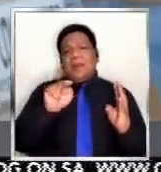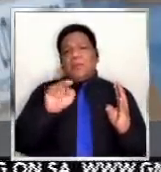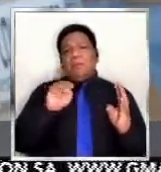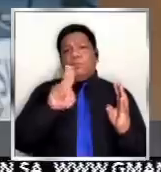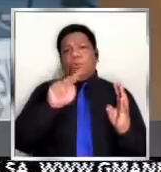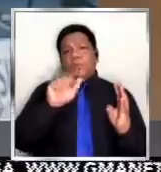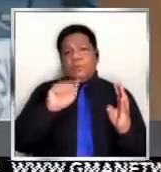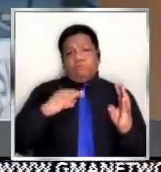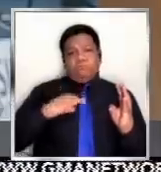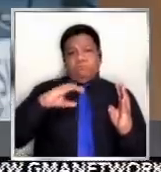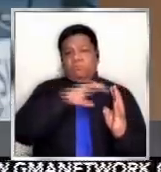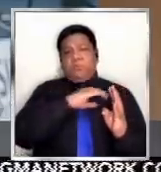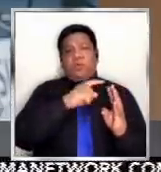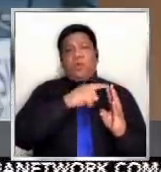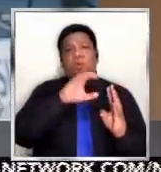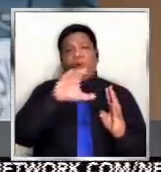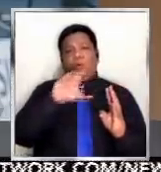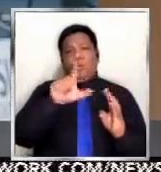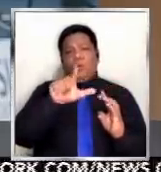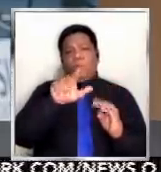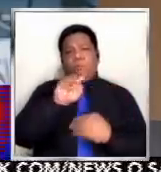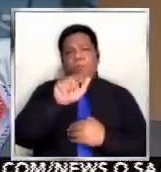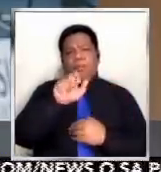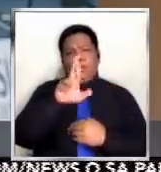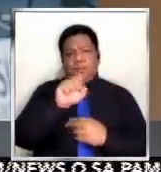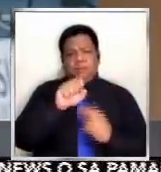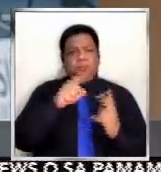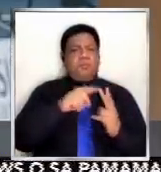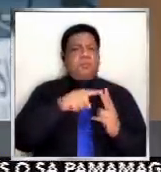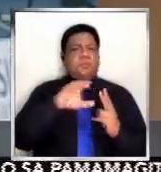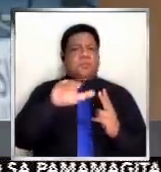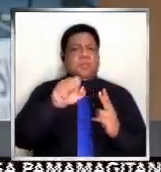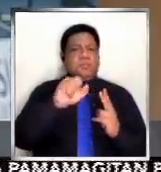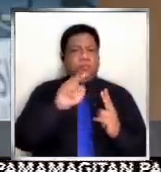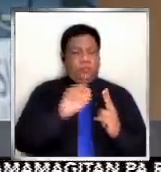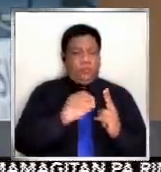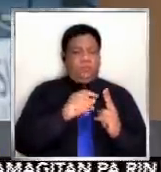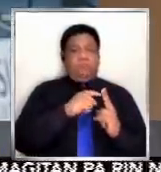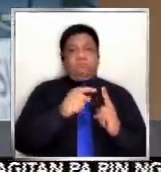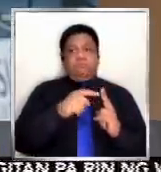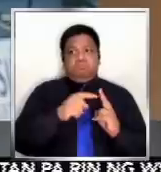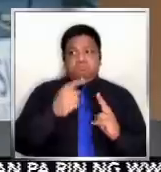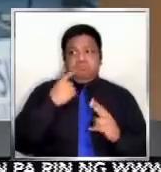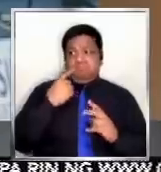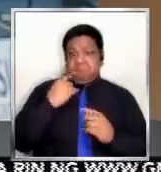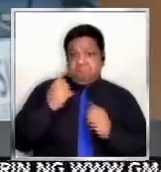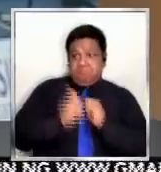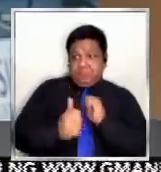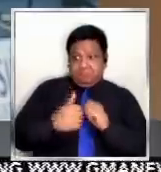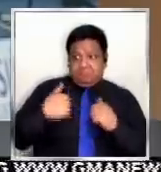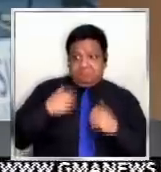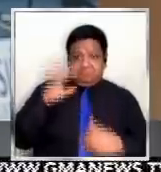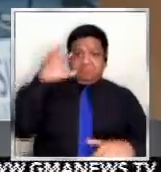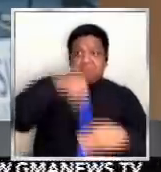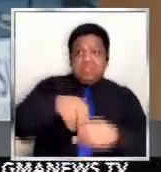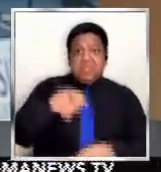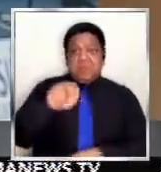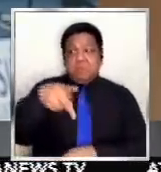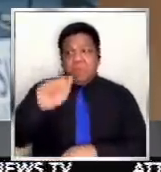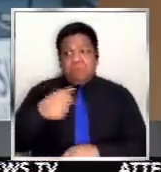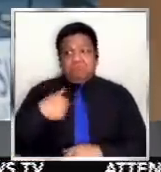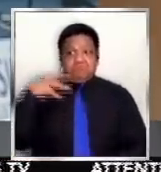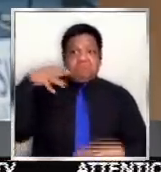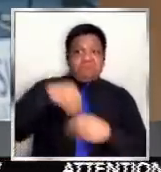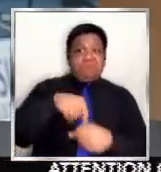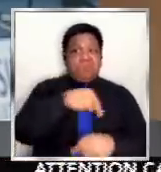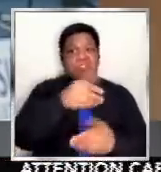Colmenares. To conclude that I am engaged in the armed struggle, to conclude that I am doing something illegal,